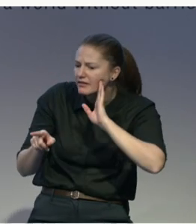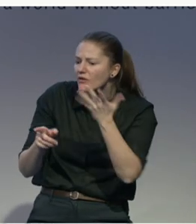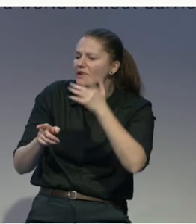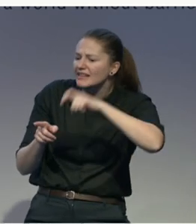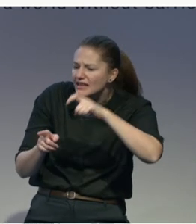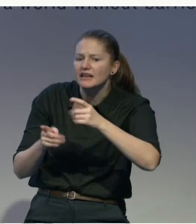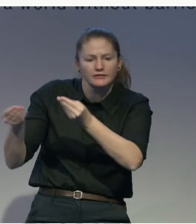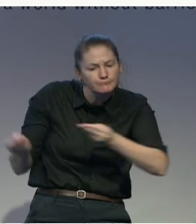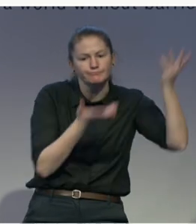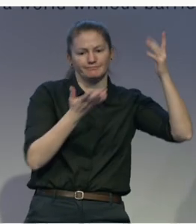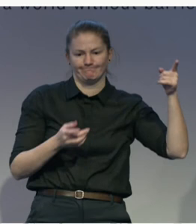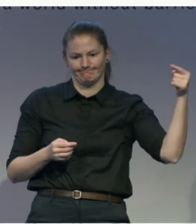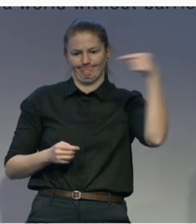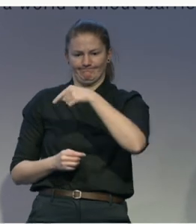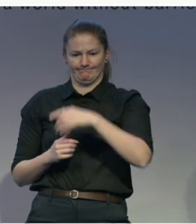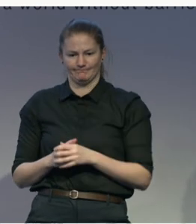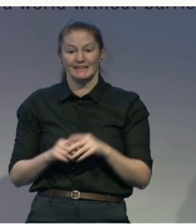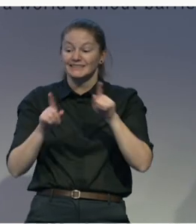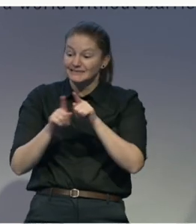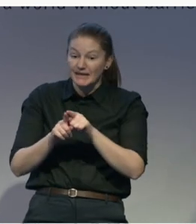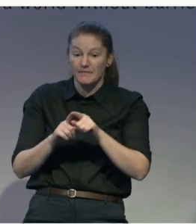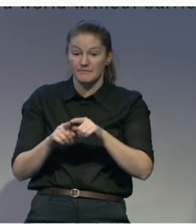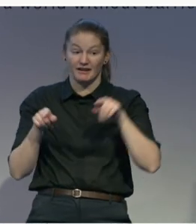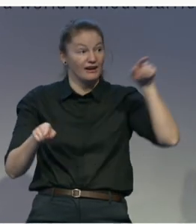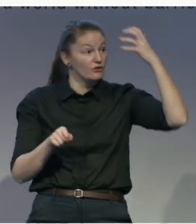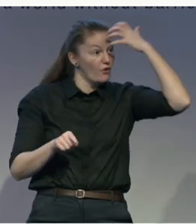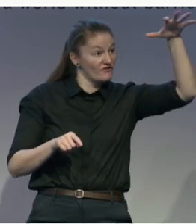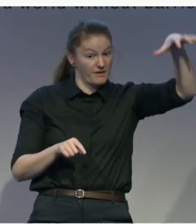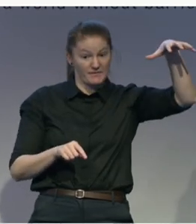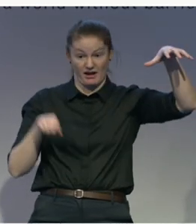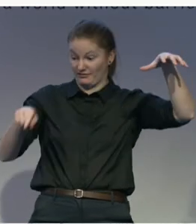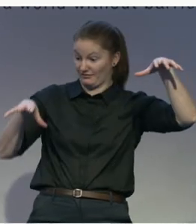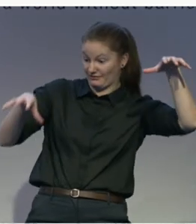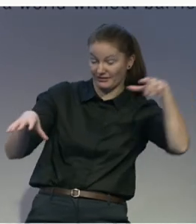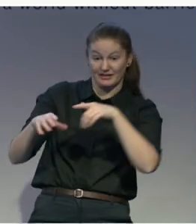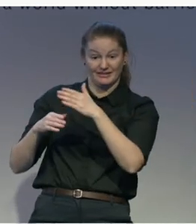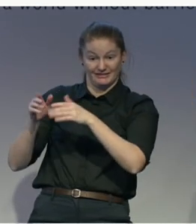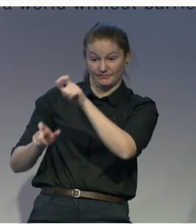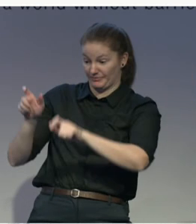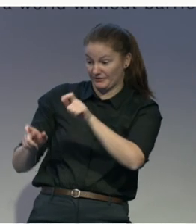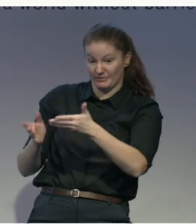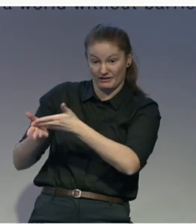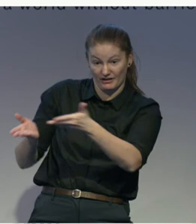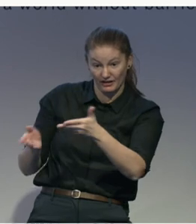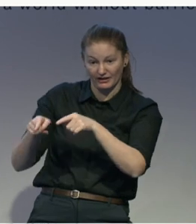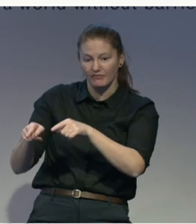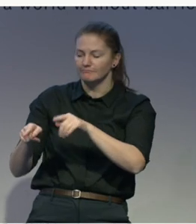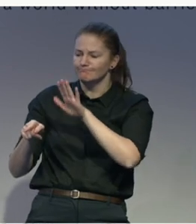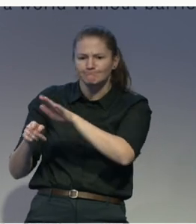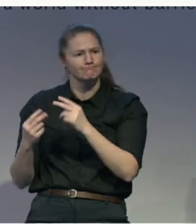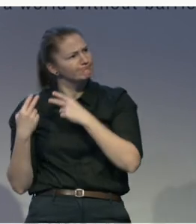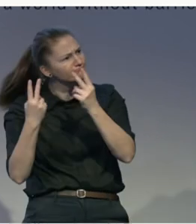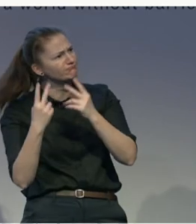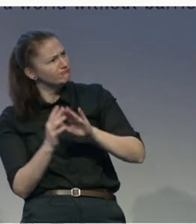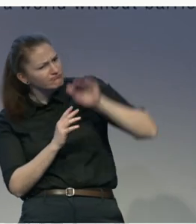And so people with disabilities develop their voice and they are being heard. It's all based on I